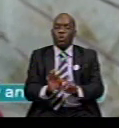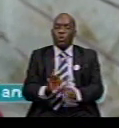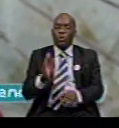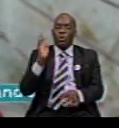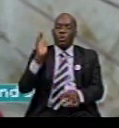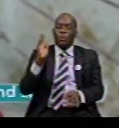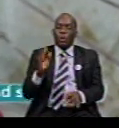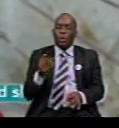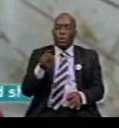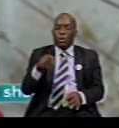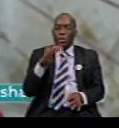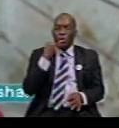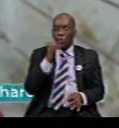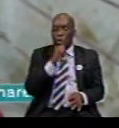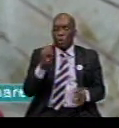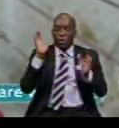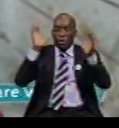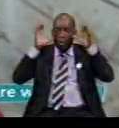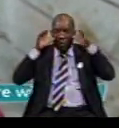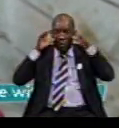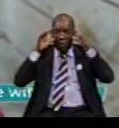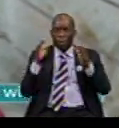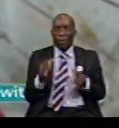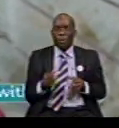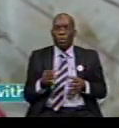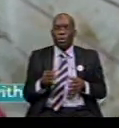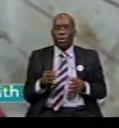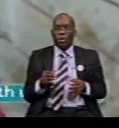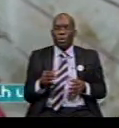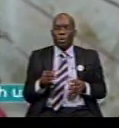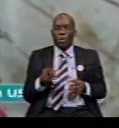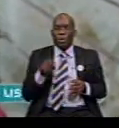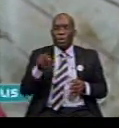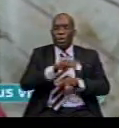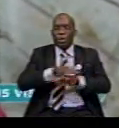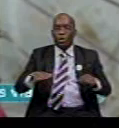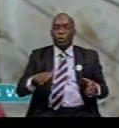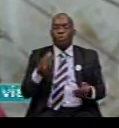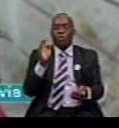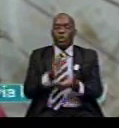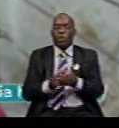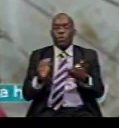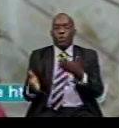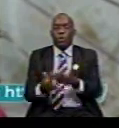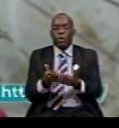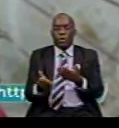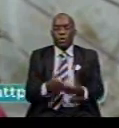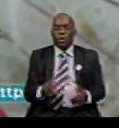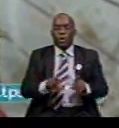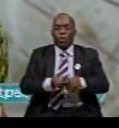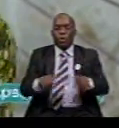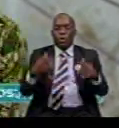Muslim, and me, I don't believe easily, but tonight, I give my life to Christ.